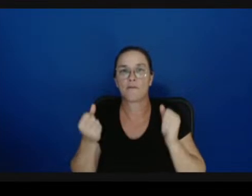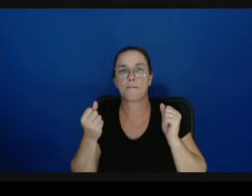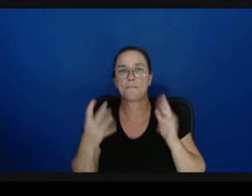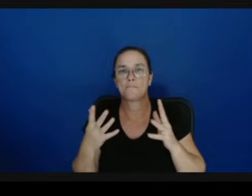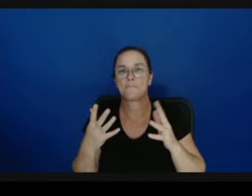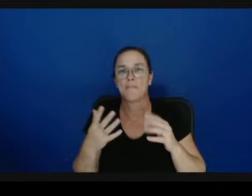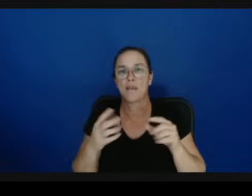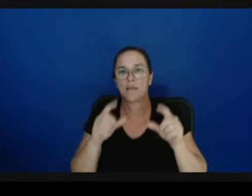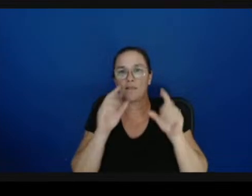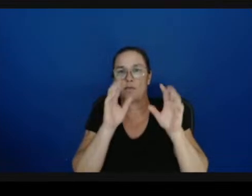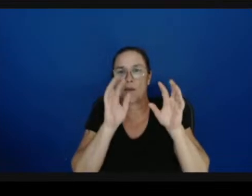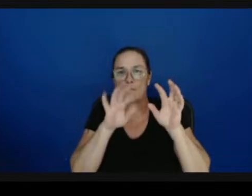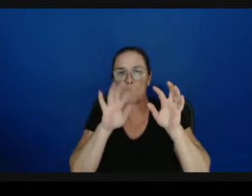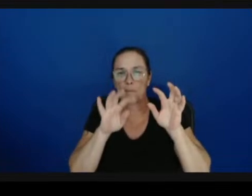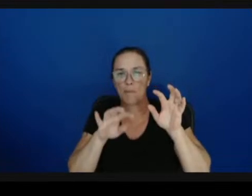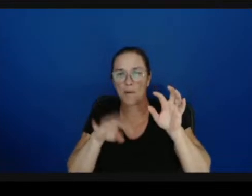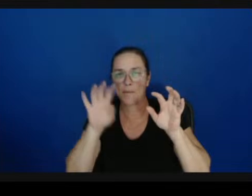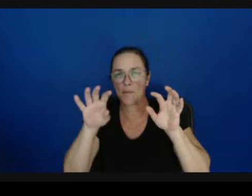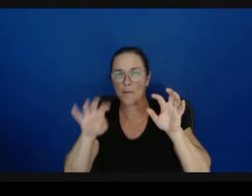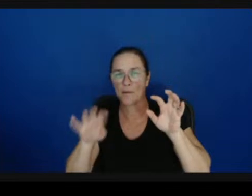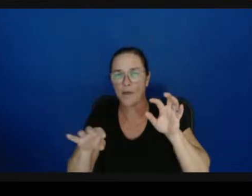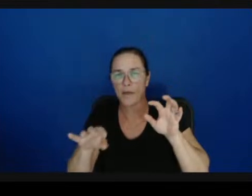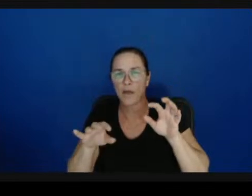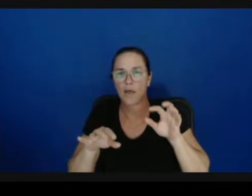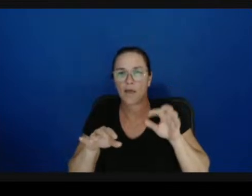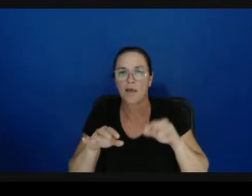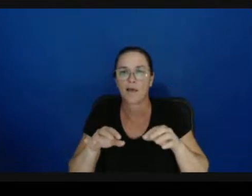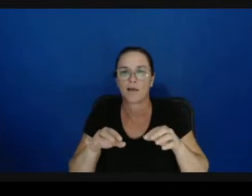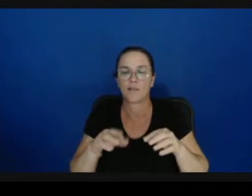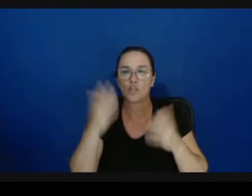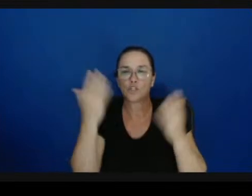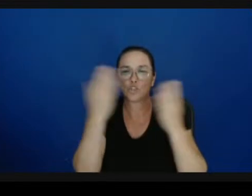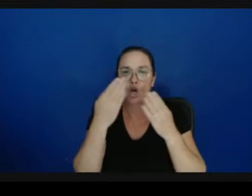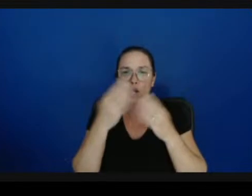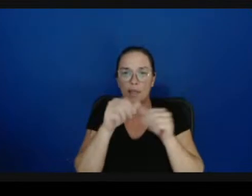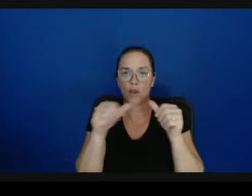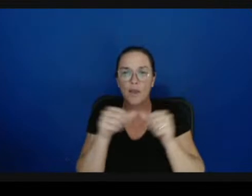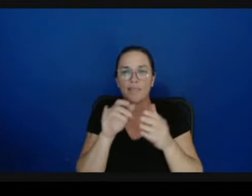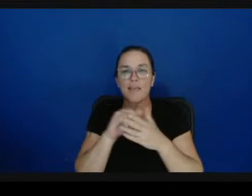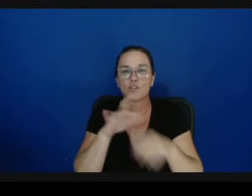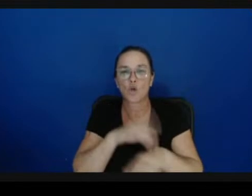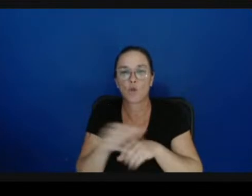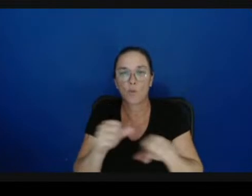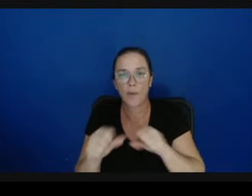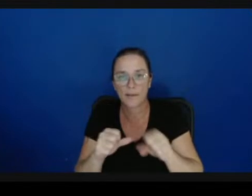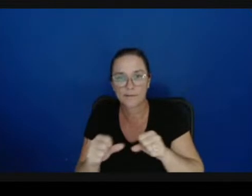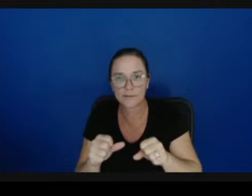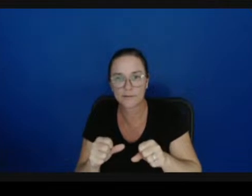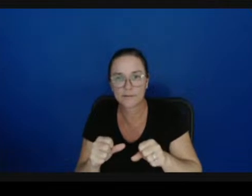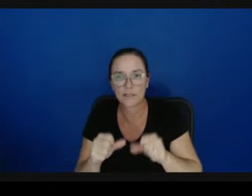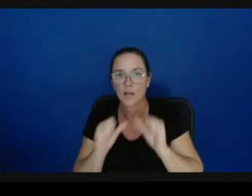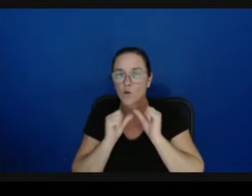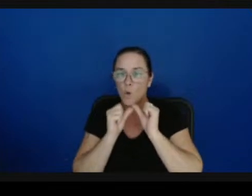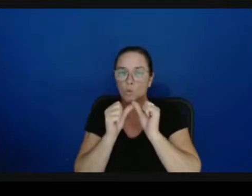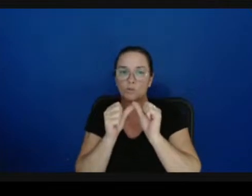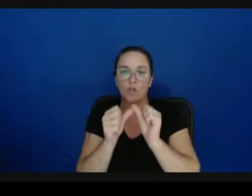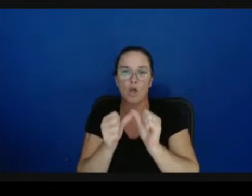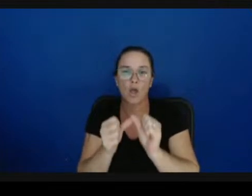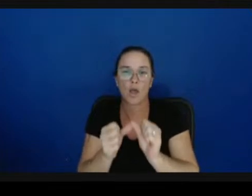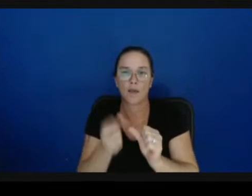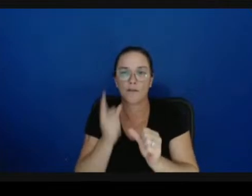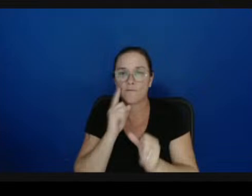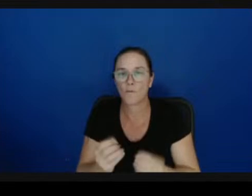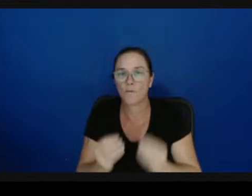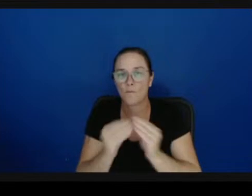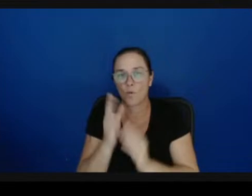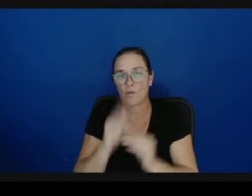All these little heavier spots of ink are all earthquakes. And that goes on for over a day until